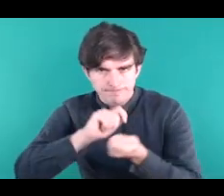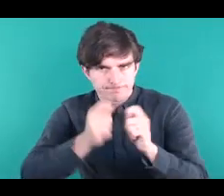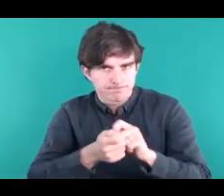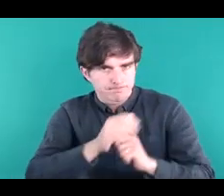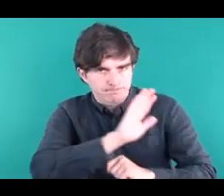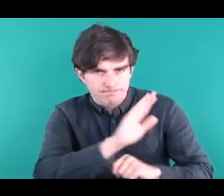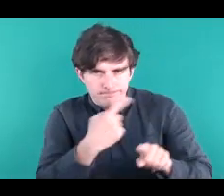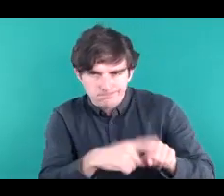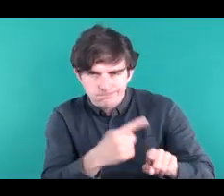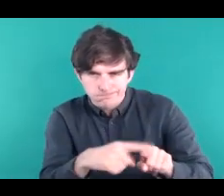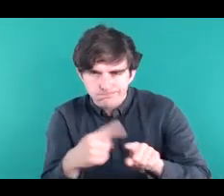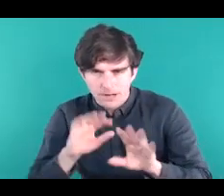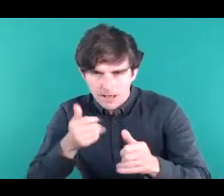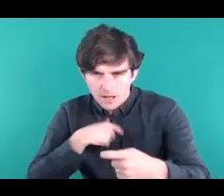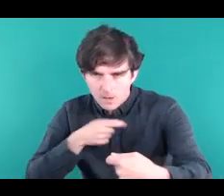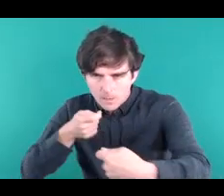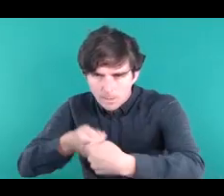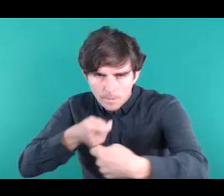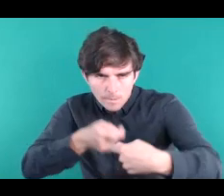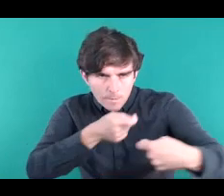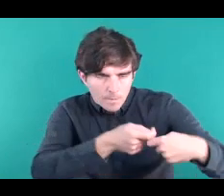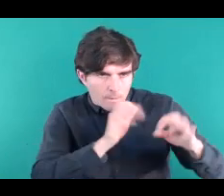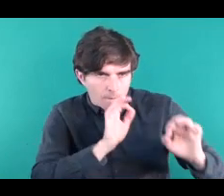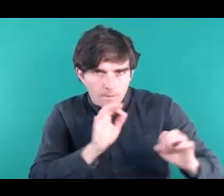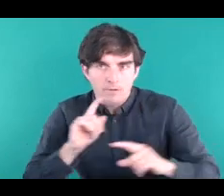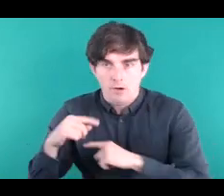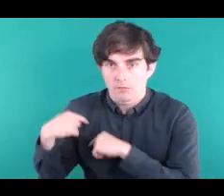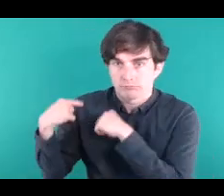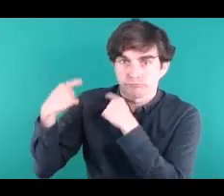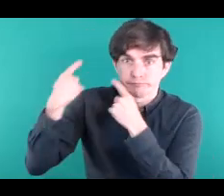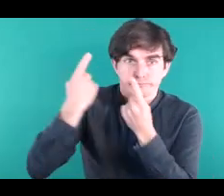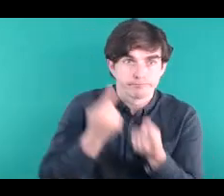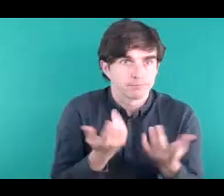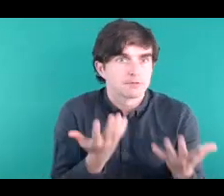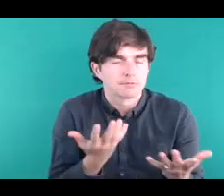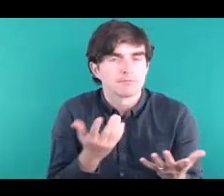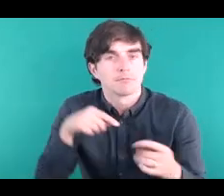sharing best practices and learning on COVID responses around the globe.